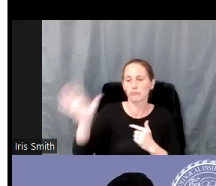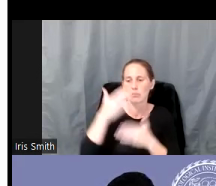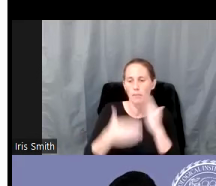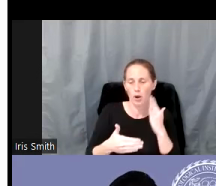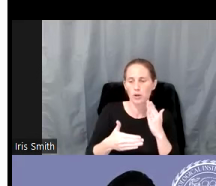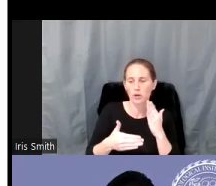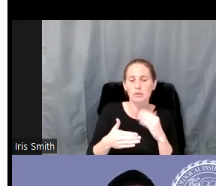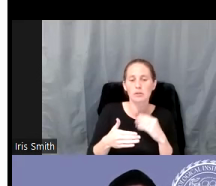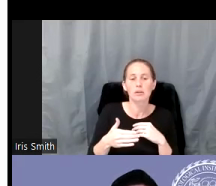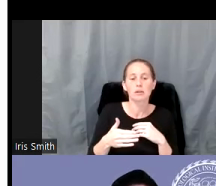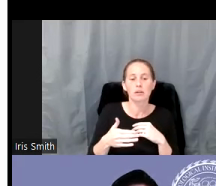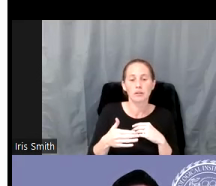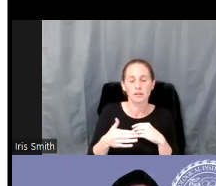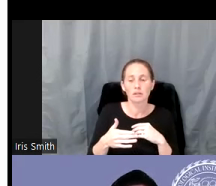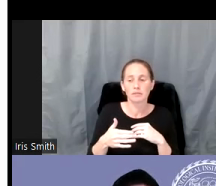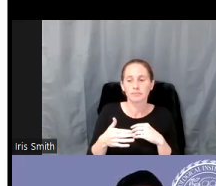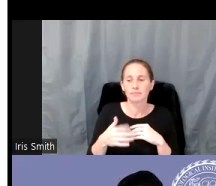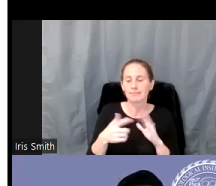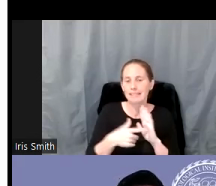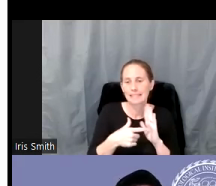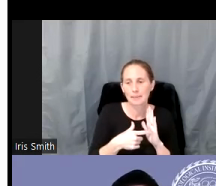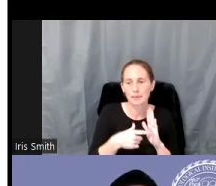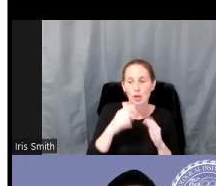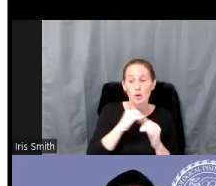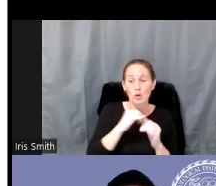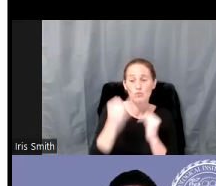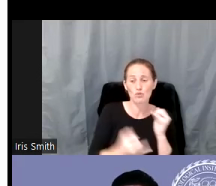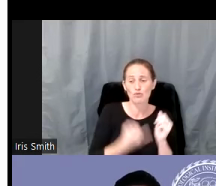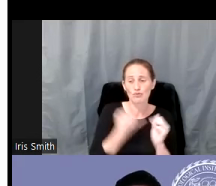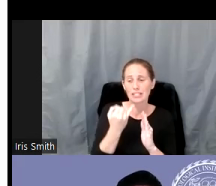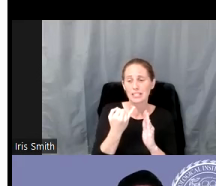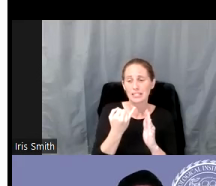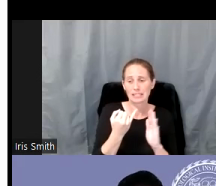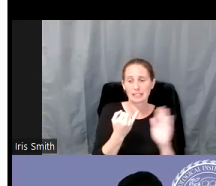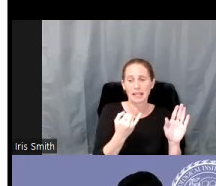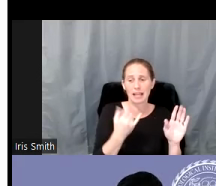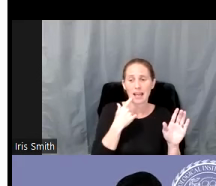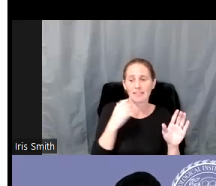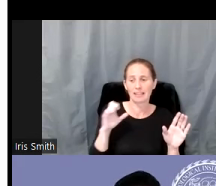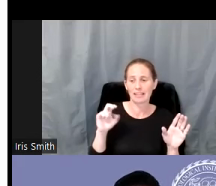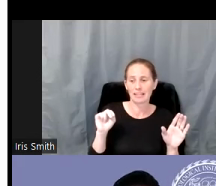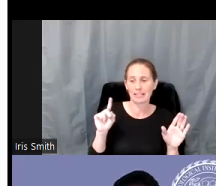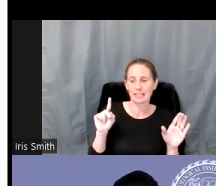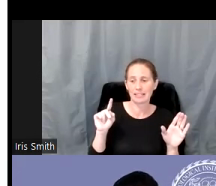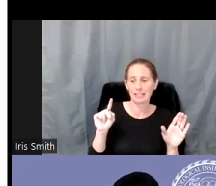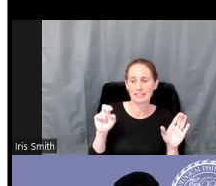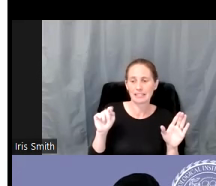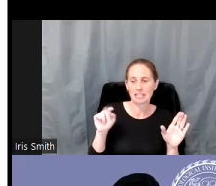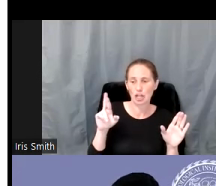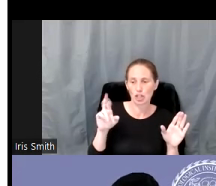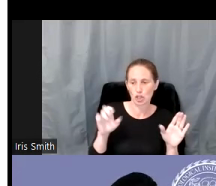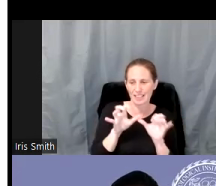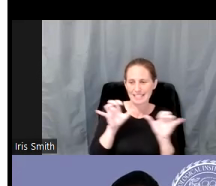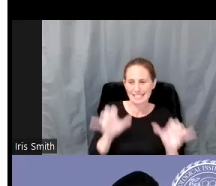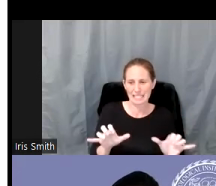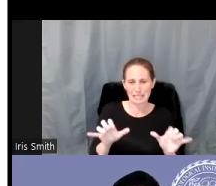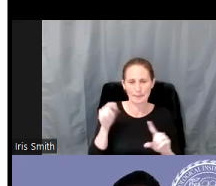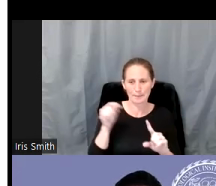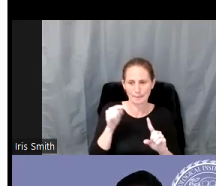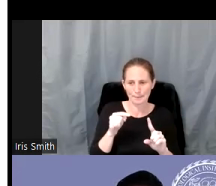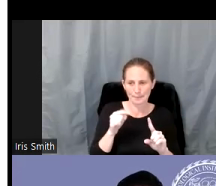in the Atlantic context, for example. Mauritius is also the site where indenture, the system, the term, the